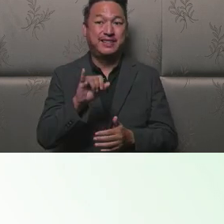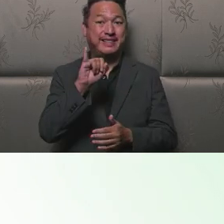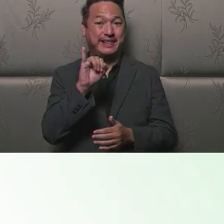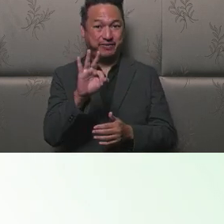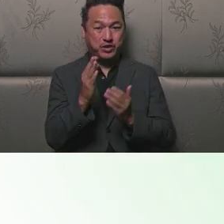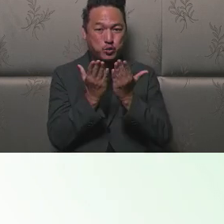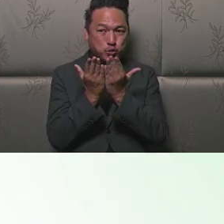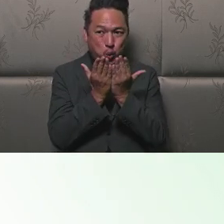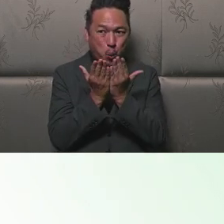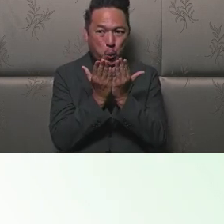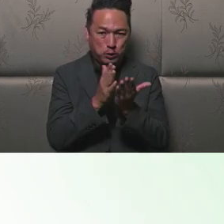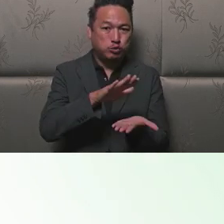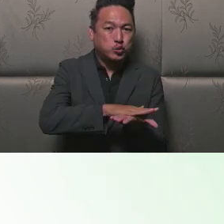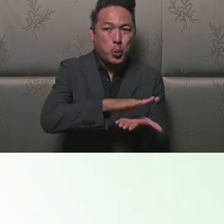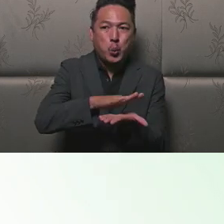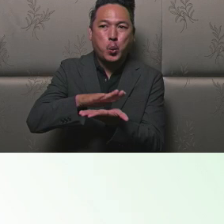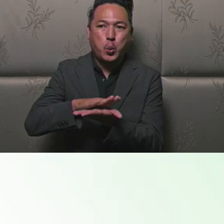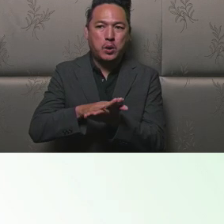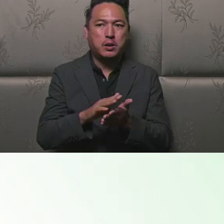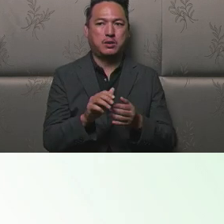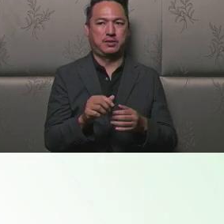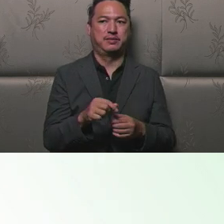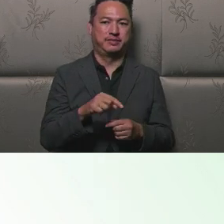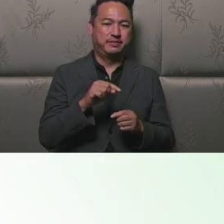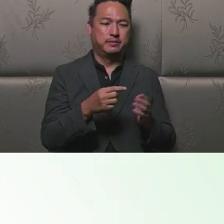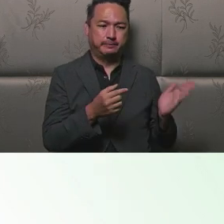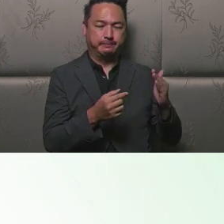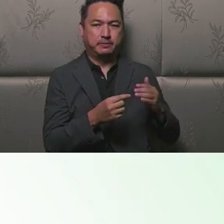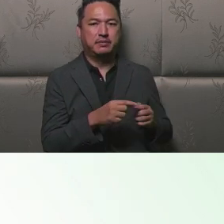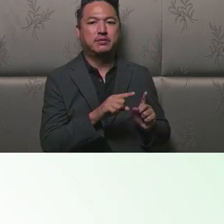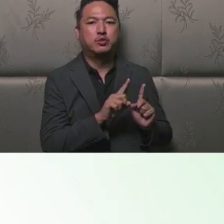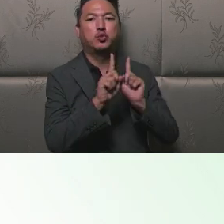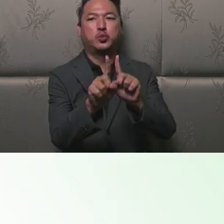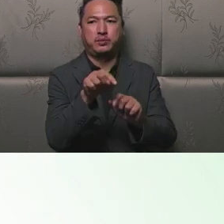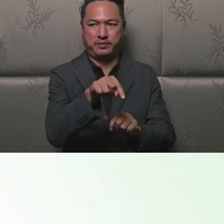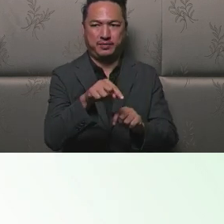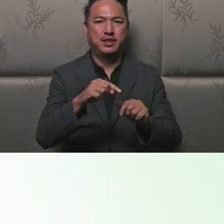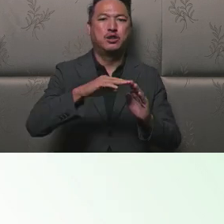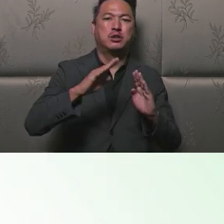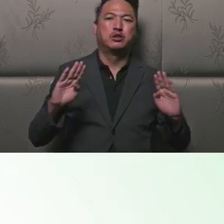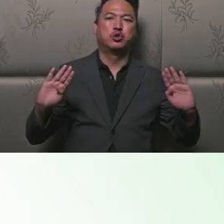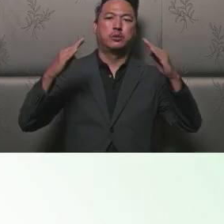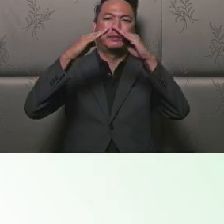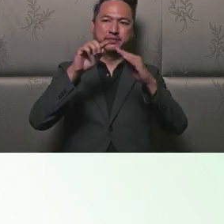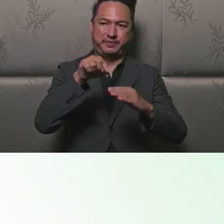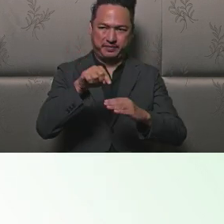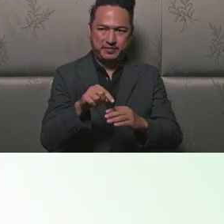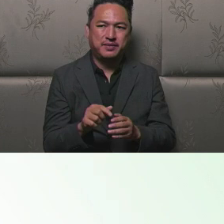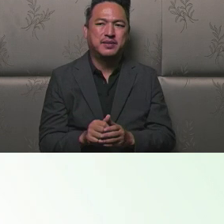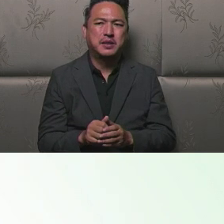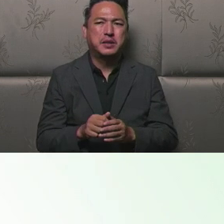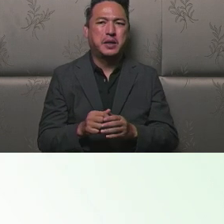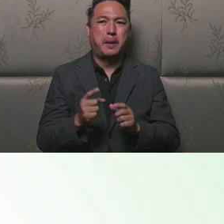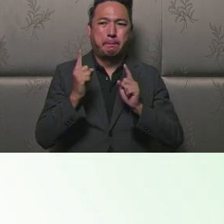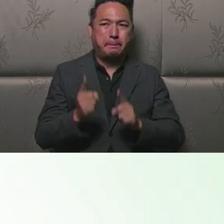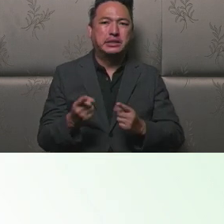objective that is specific to the culture of the learners that we cater to. And here are the